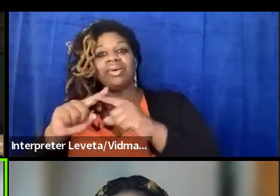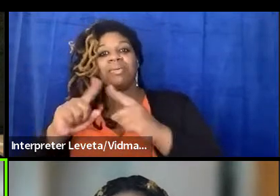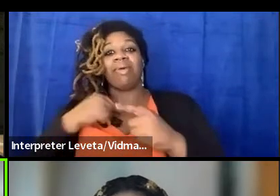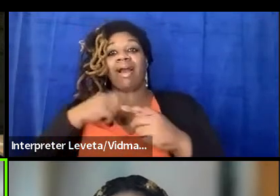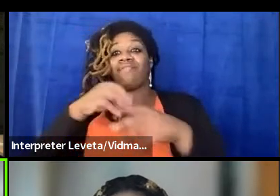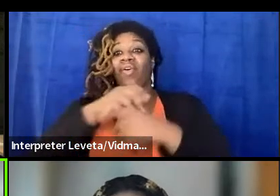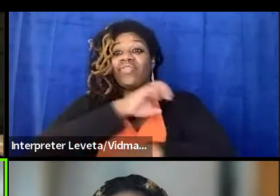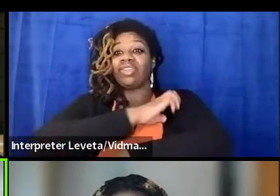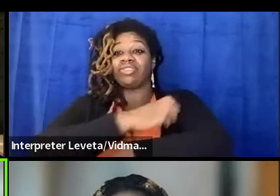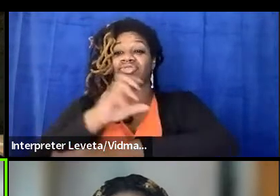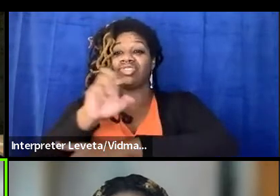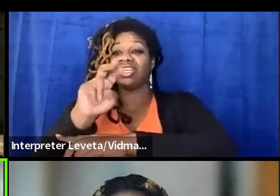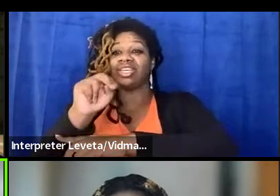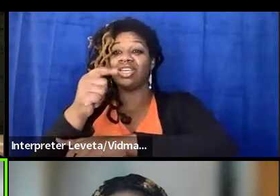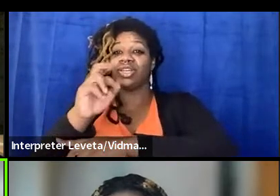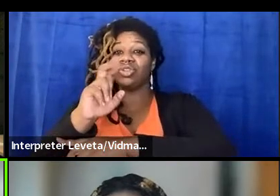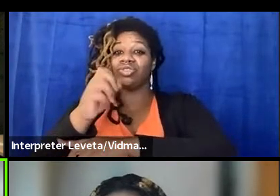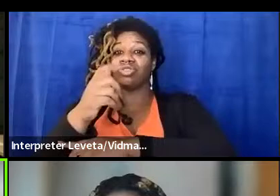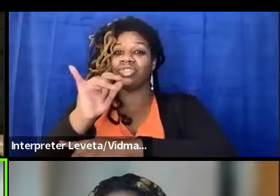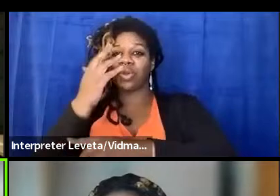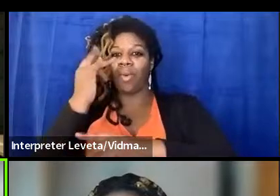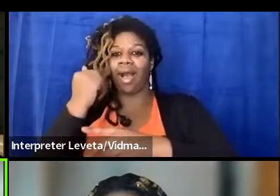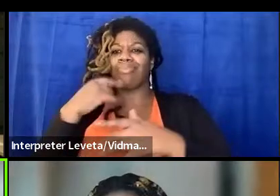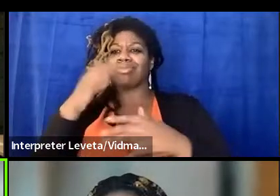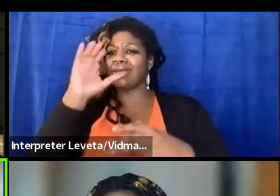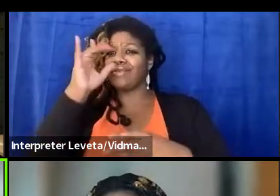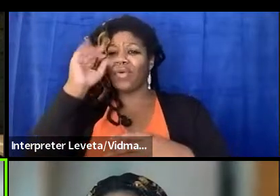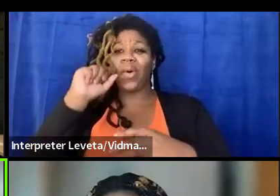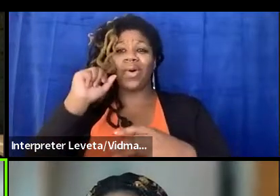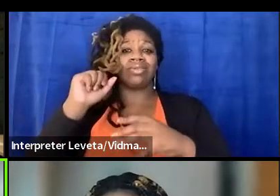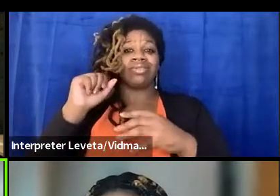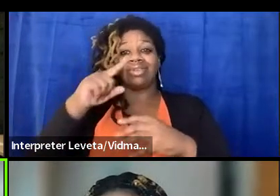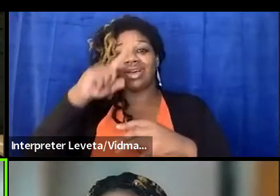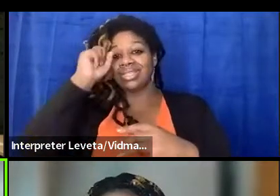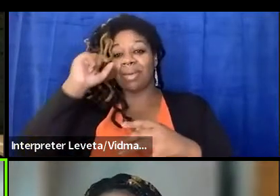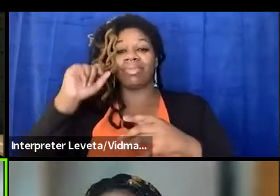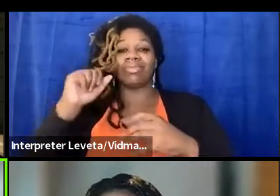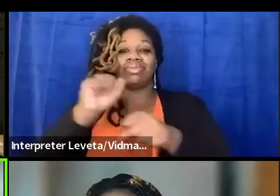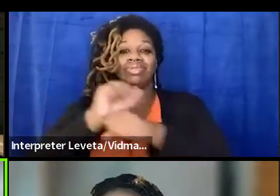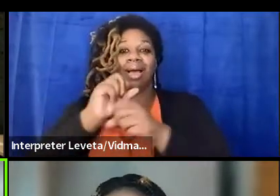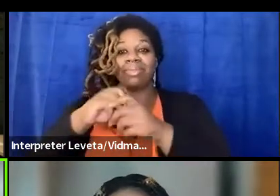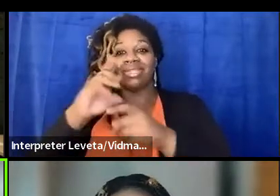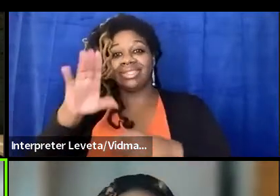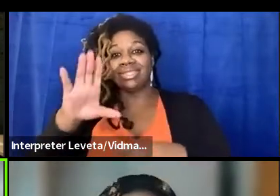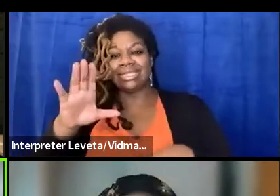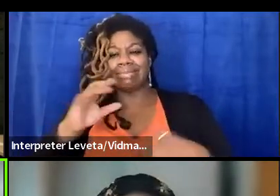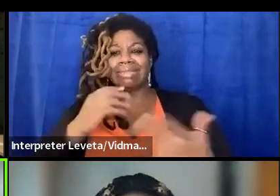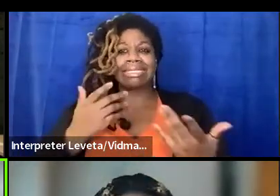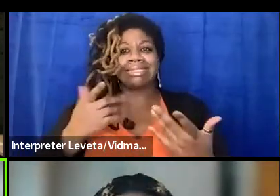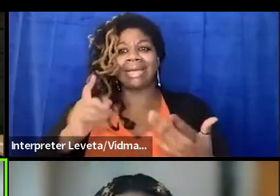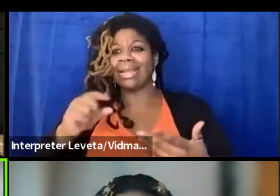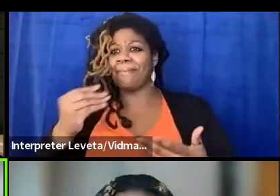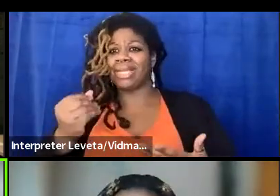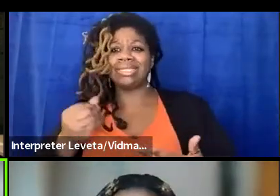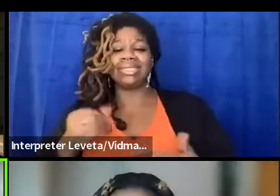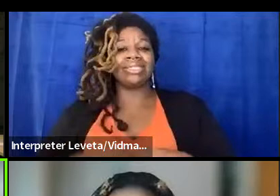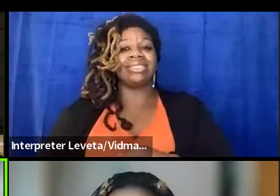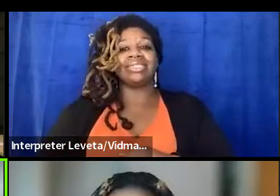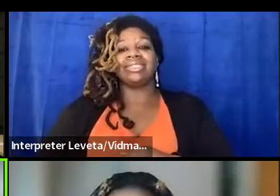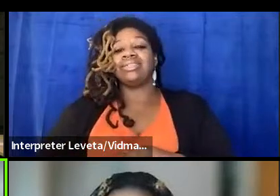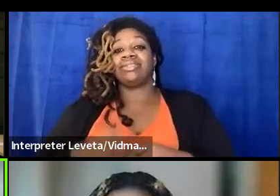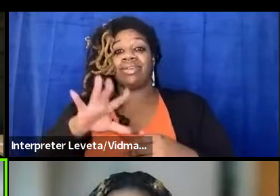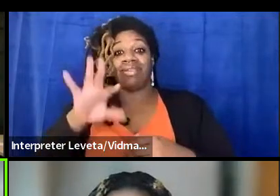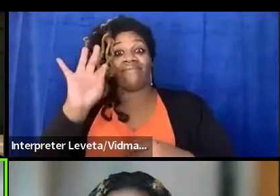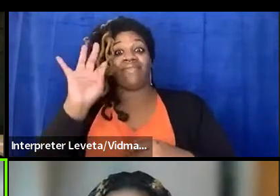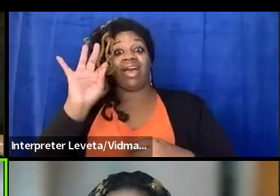summer job in DC, and I was like, I need to get paid. So it has to be a paid internship. And I found this incredible program called